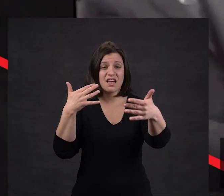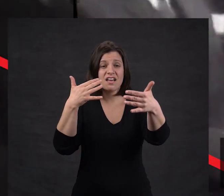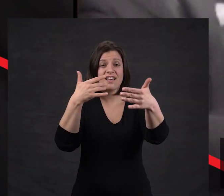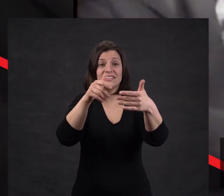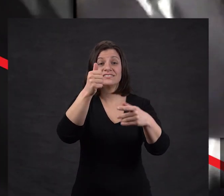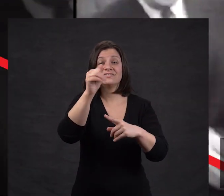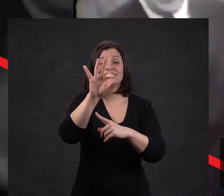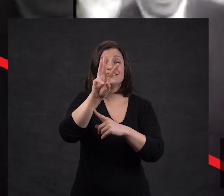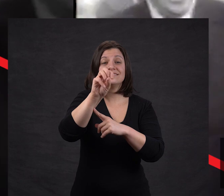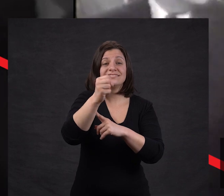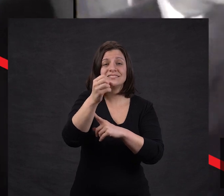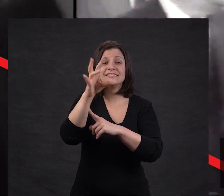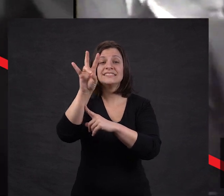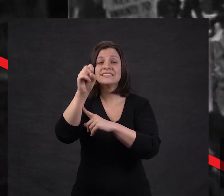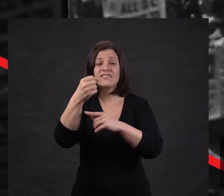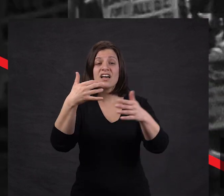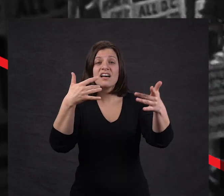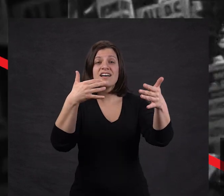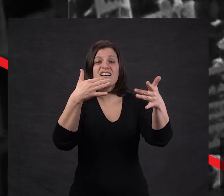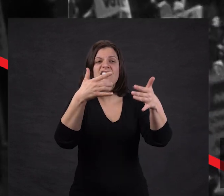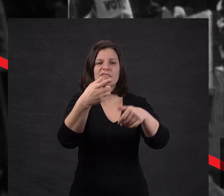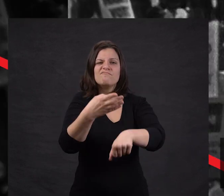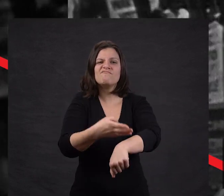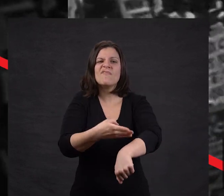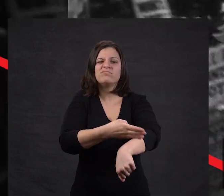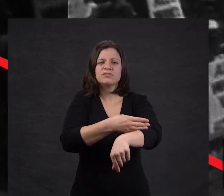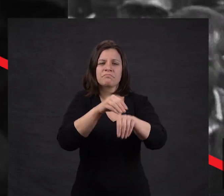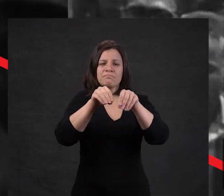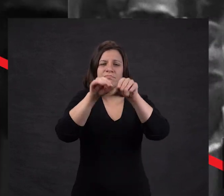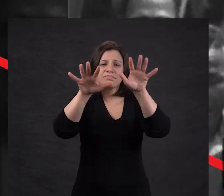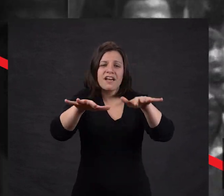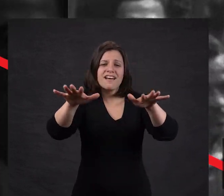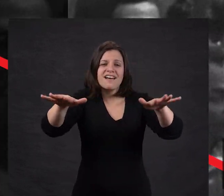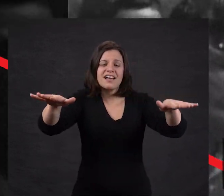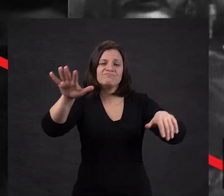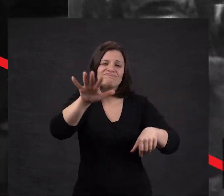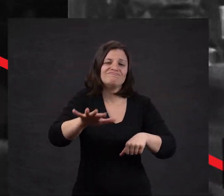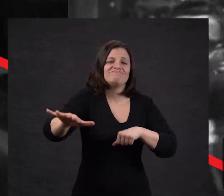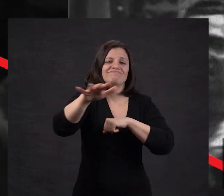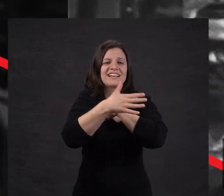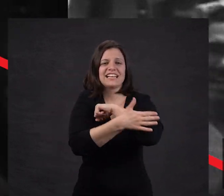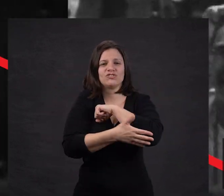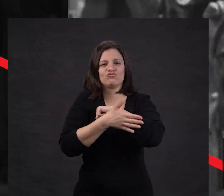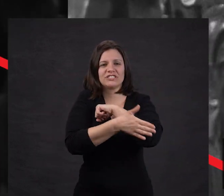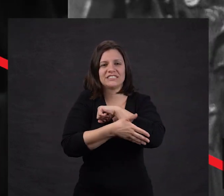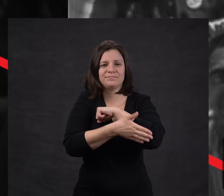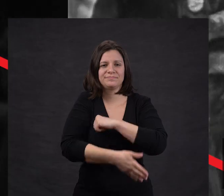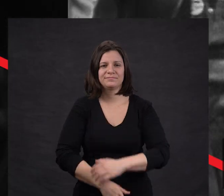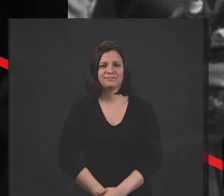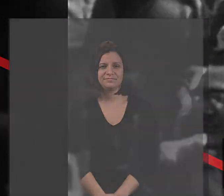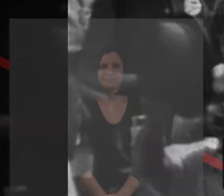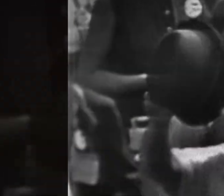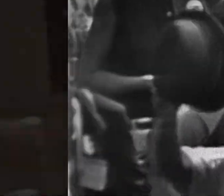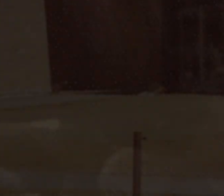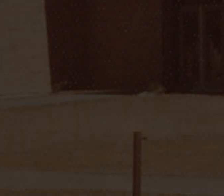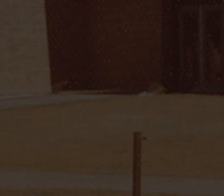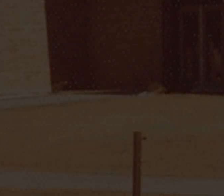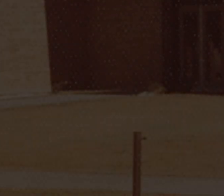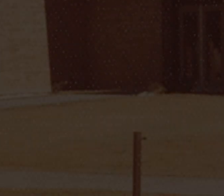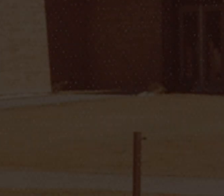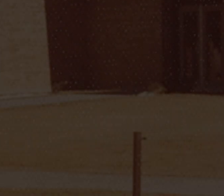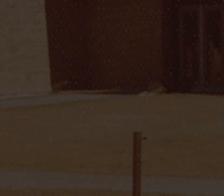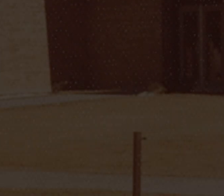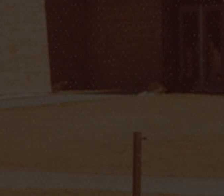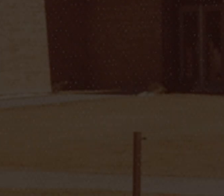With the 1960s and 70s on the horizon, progress was in motion all over the country. Photos, the Adams and Lyons